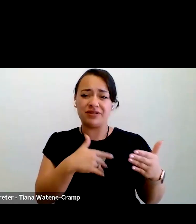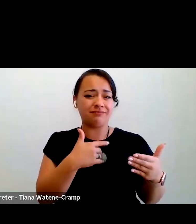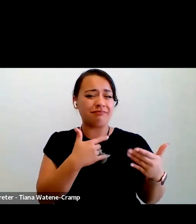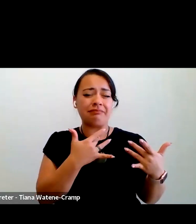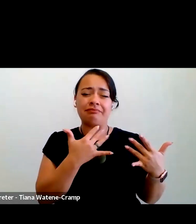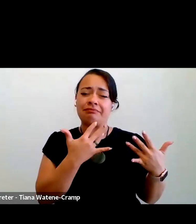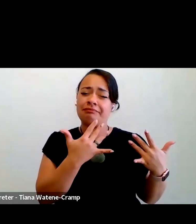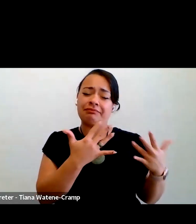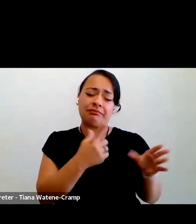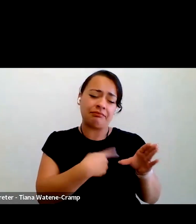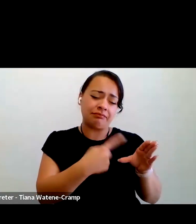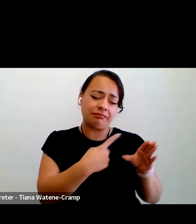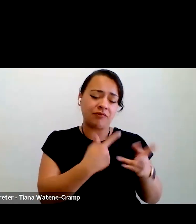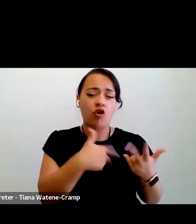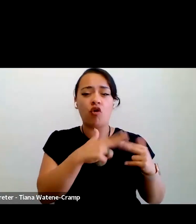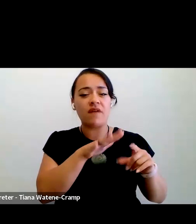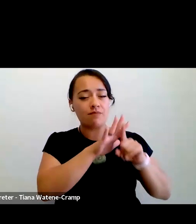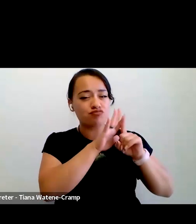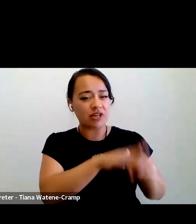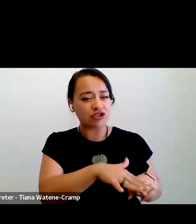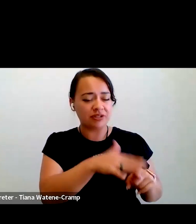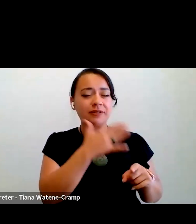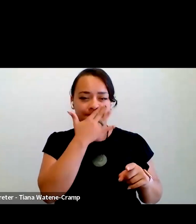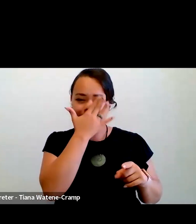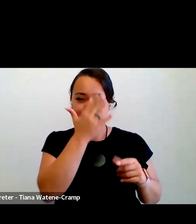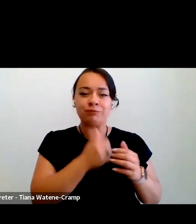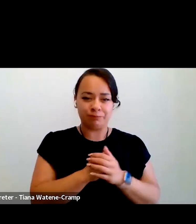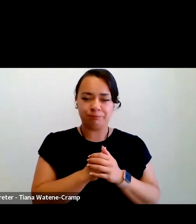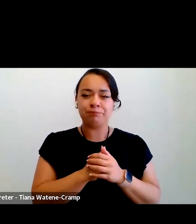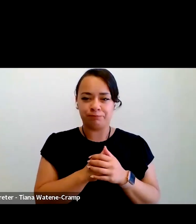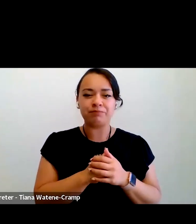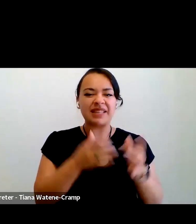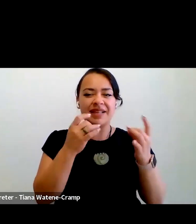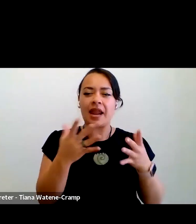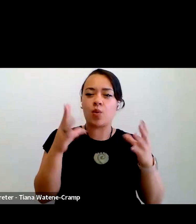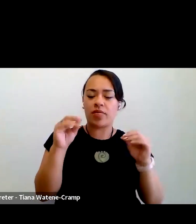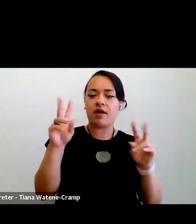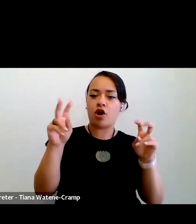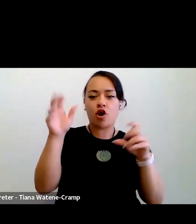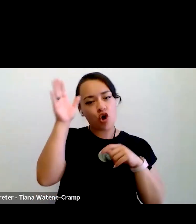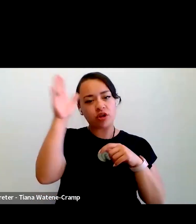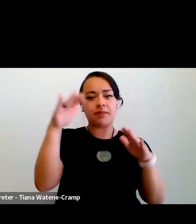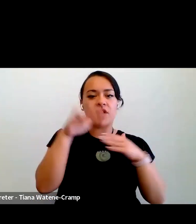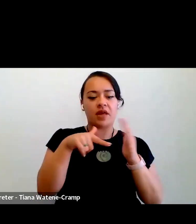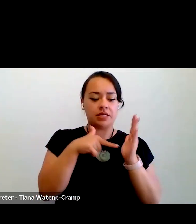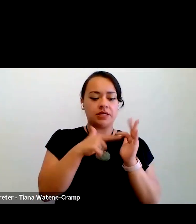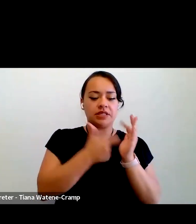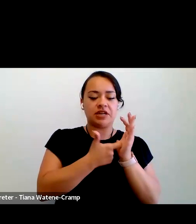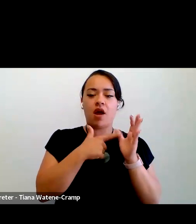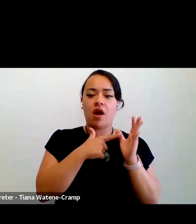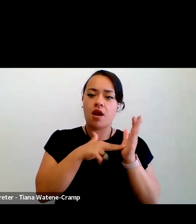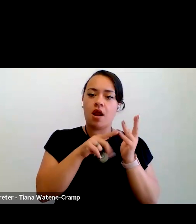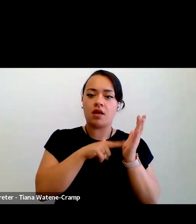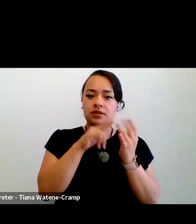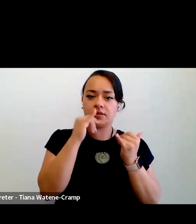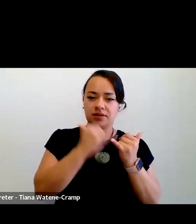or 2.5 centuries of oppression, starting with this concept of terra nullius, which is a concept which this nation is founded on,